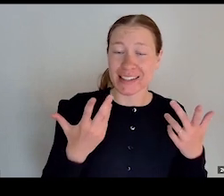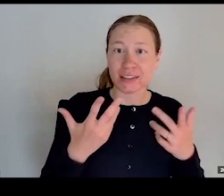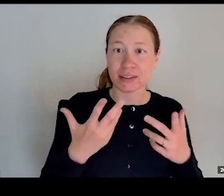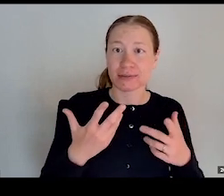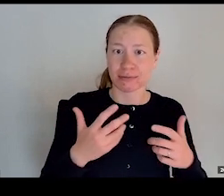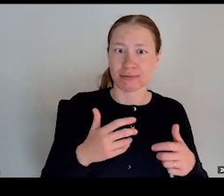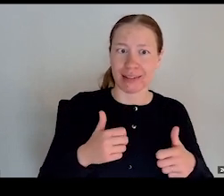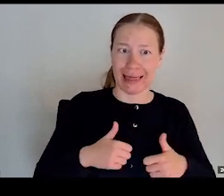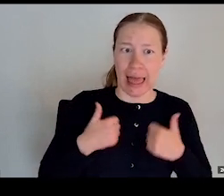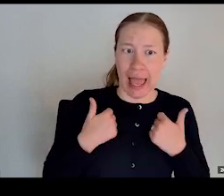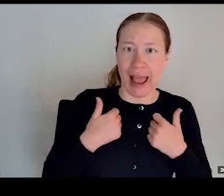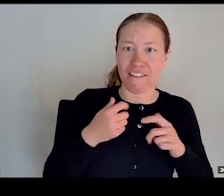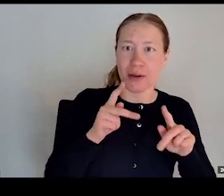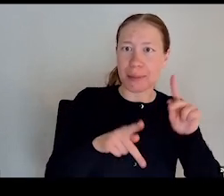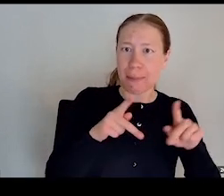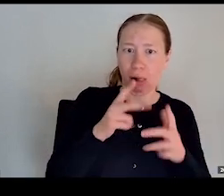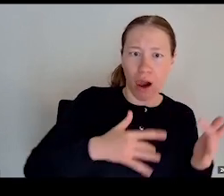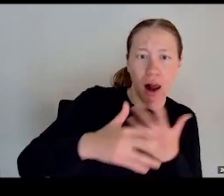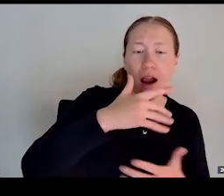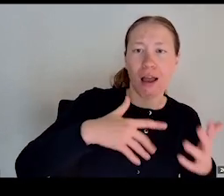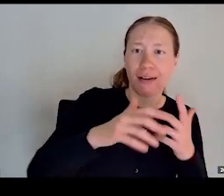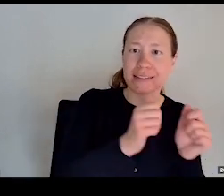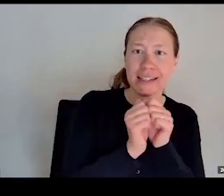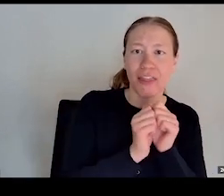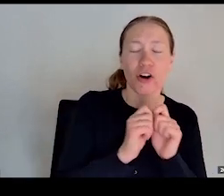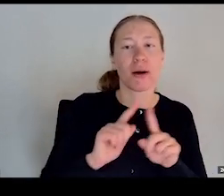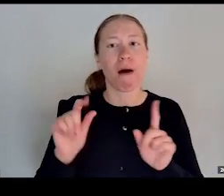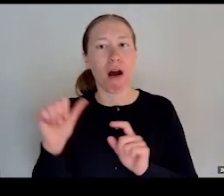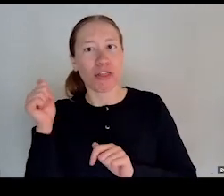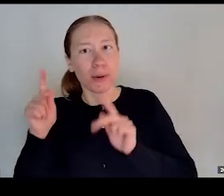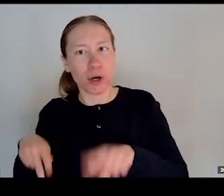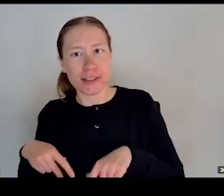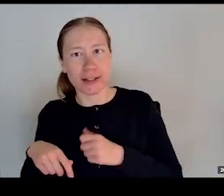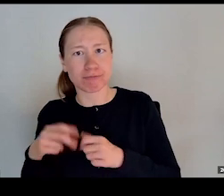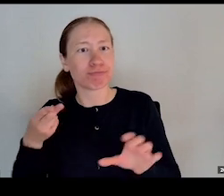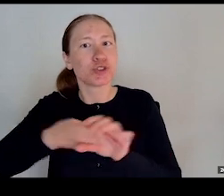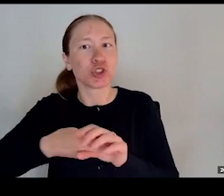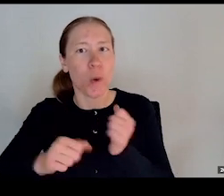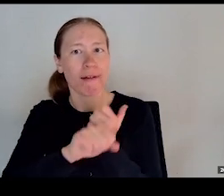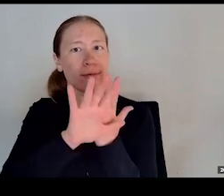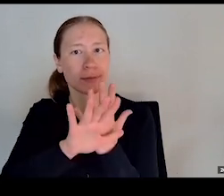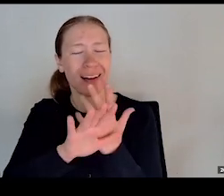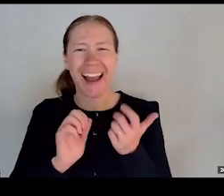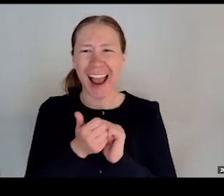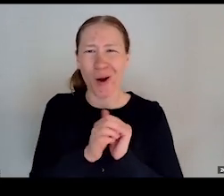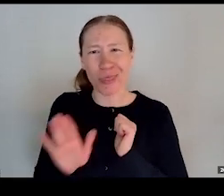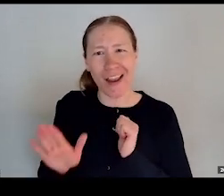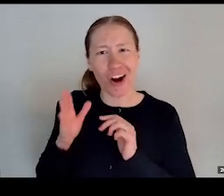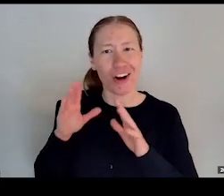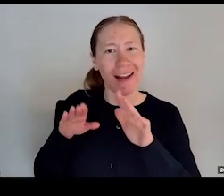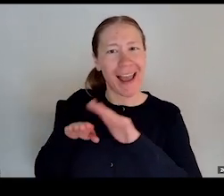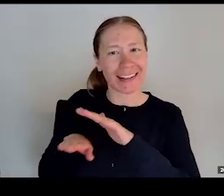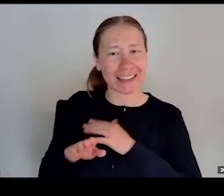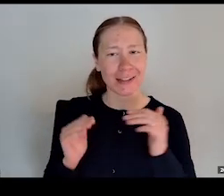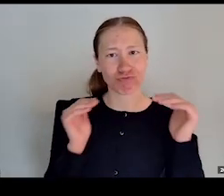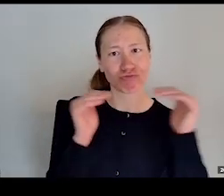area and they're in the same physical space, but maybe somebody else is zooming in, we want to make sure they have equitable access and they can hear the presenter and they're receiving